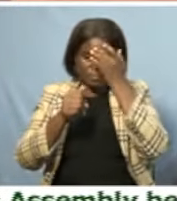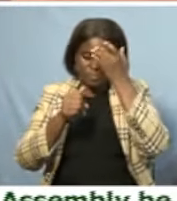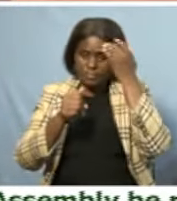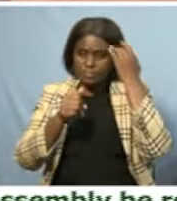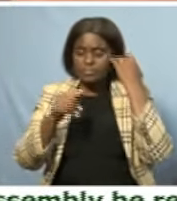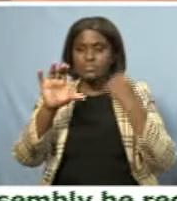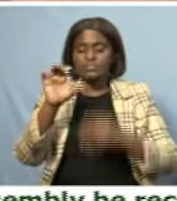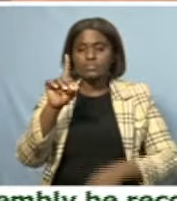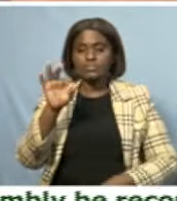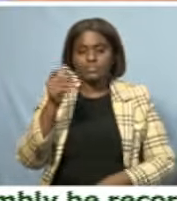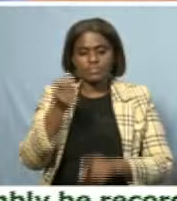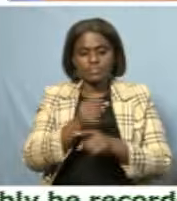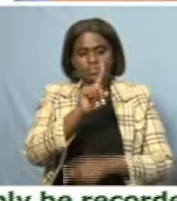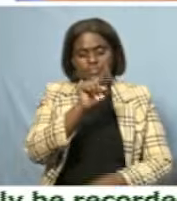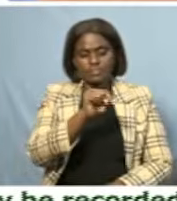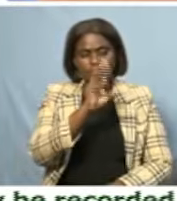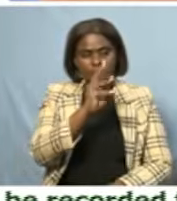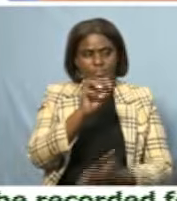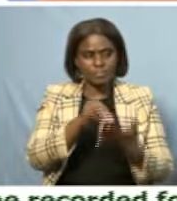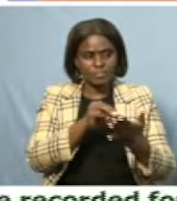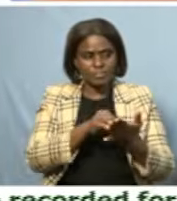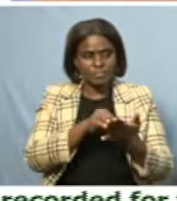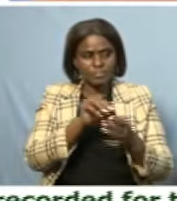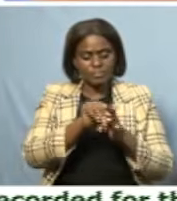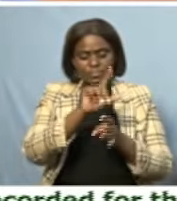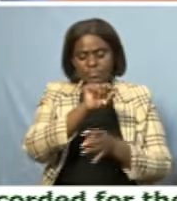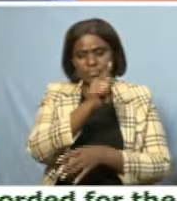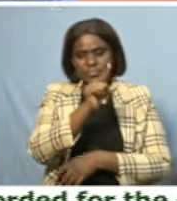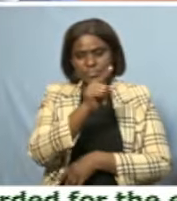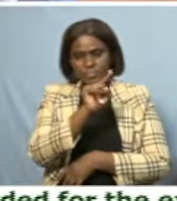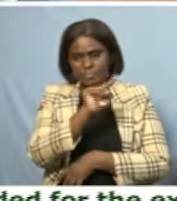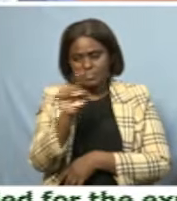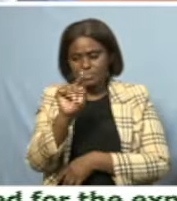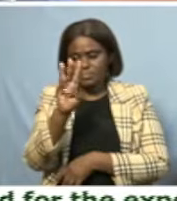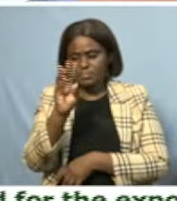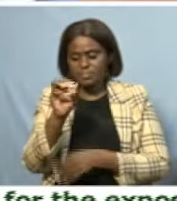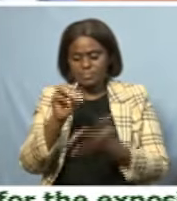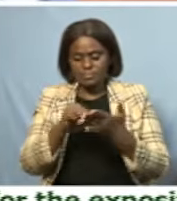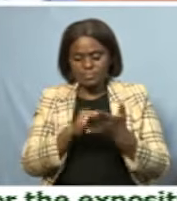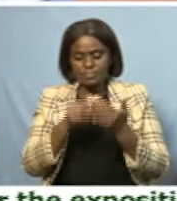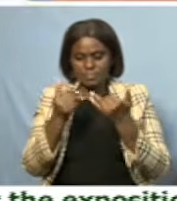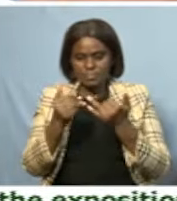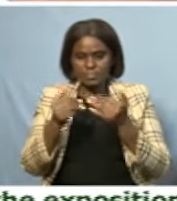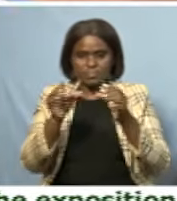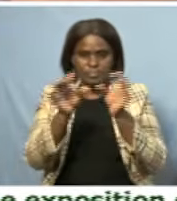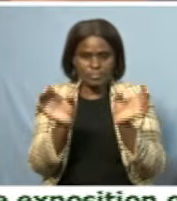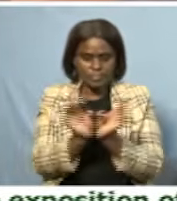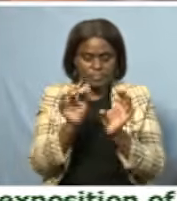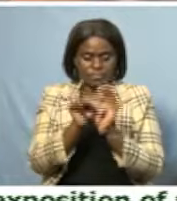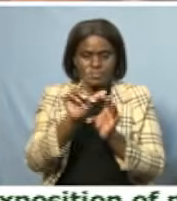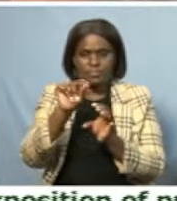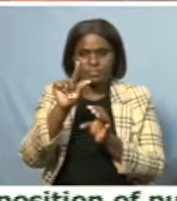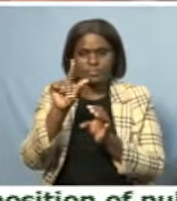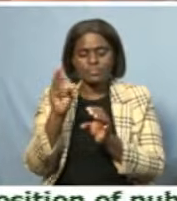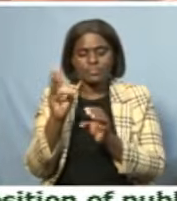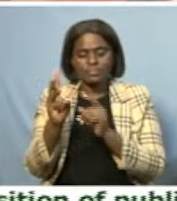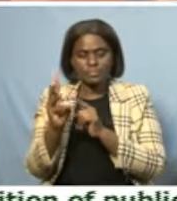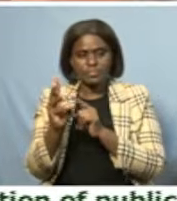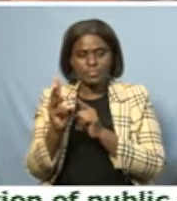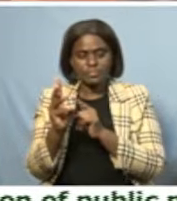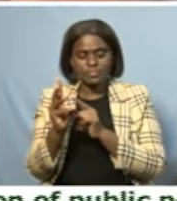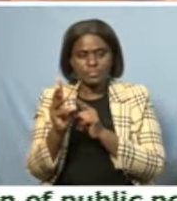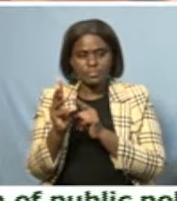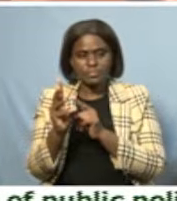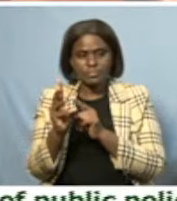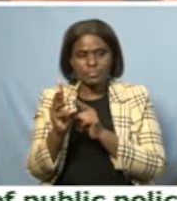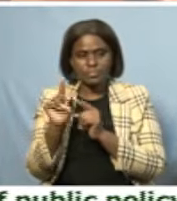of CDF from 1.6 million in 2021 to 40 million per constituency in 2026.